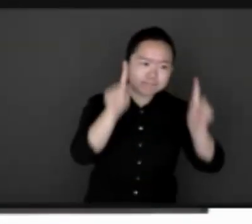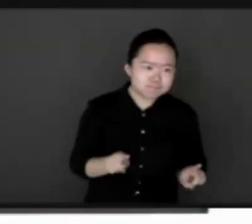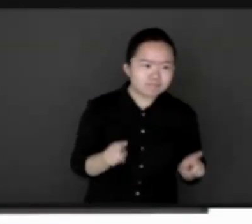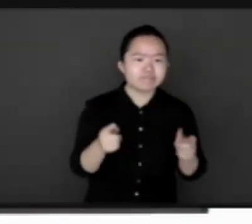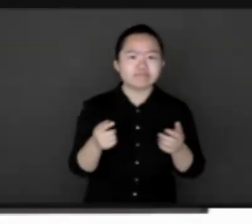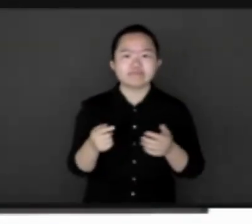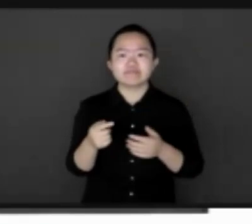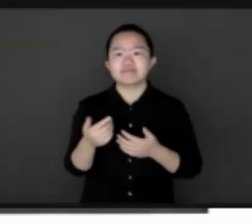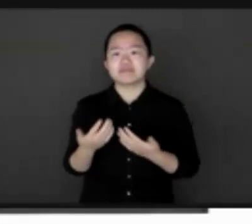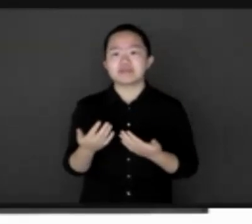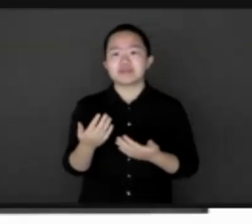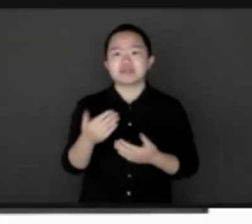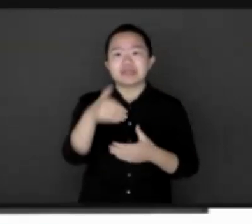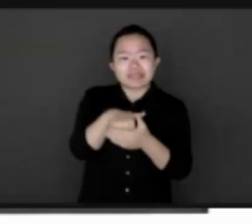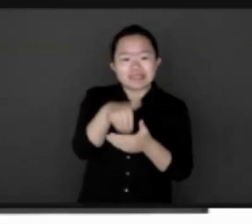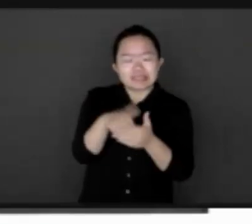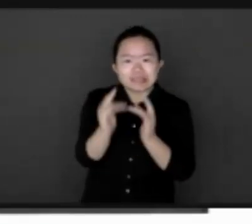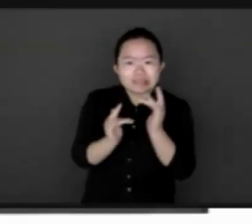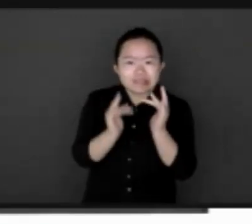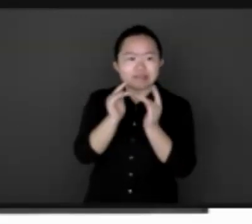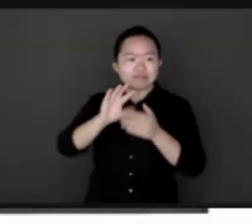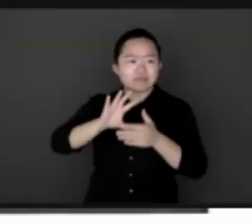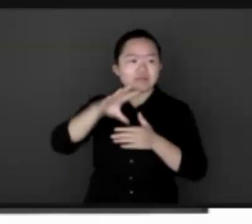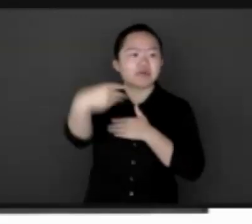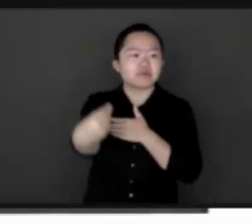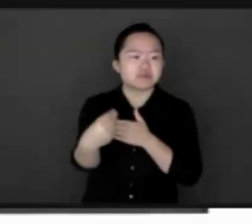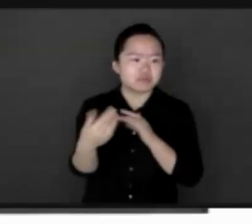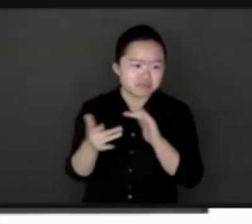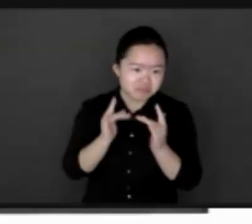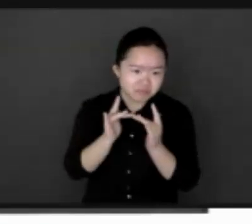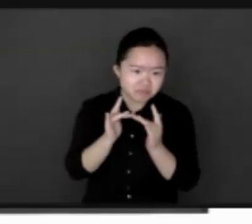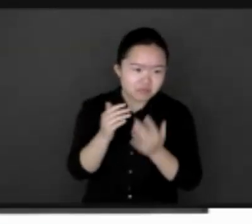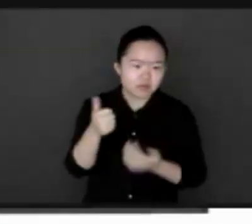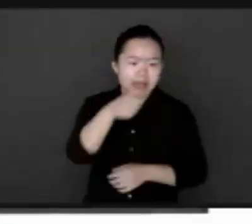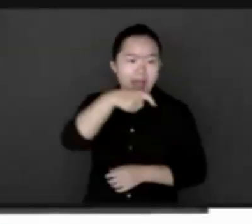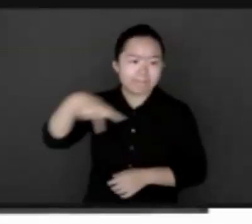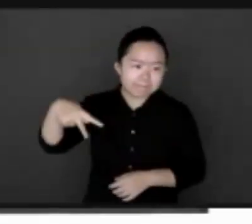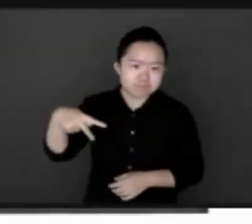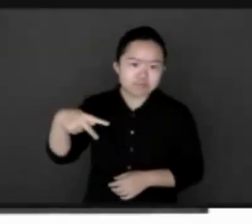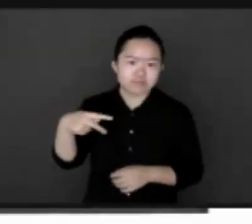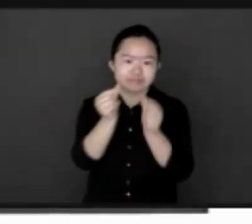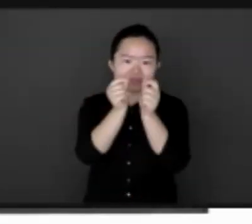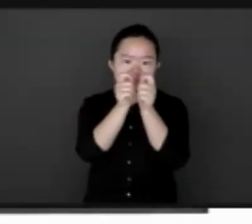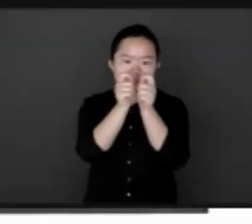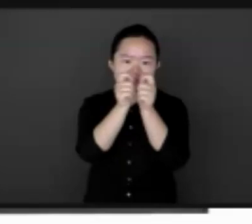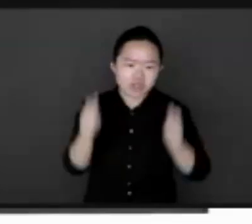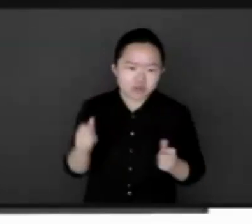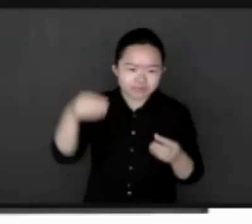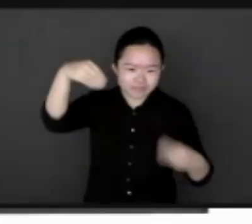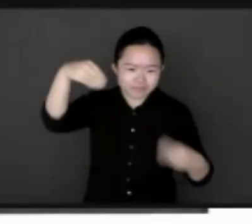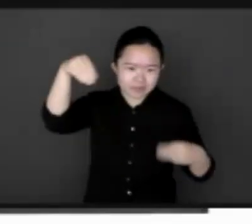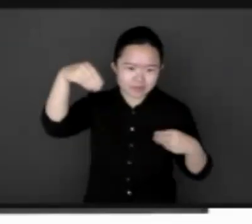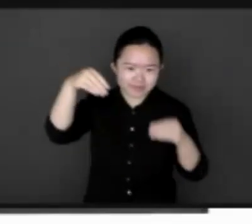scope here for what is covered. And I'm sorry for everyone working in public sector that I chose an image showing public sector with a lot of